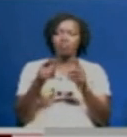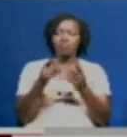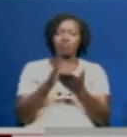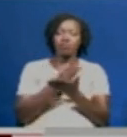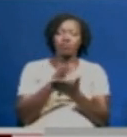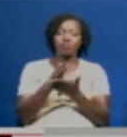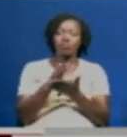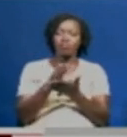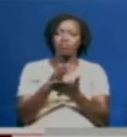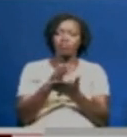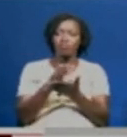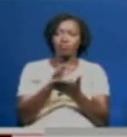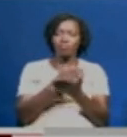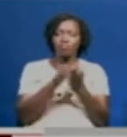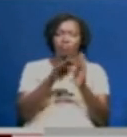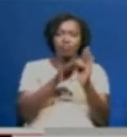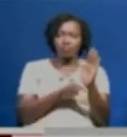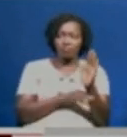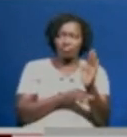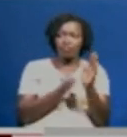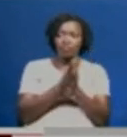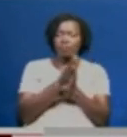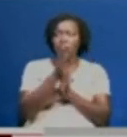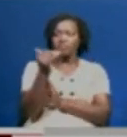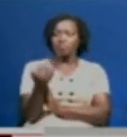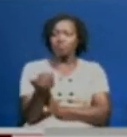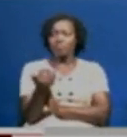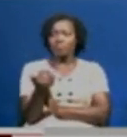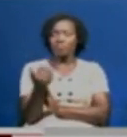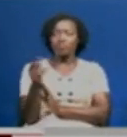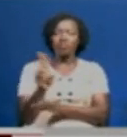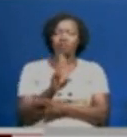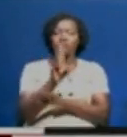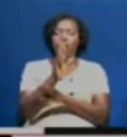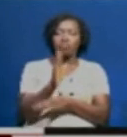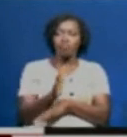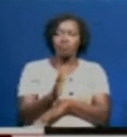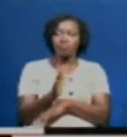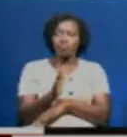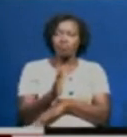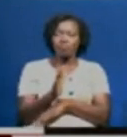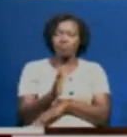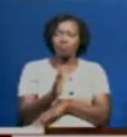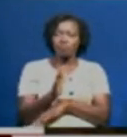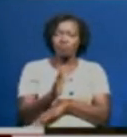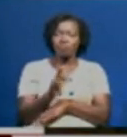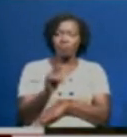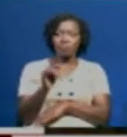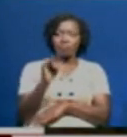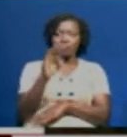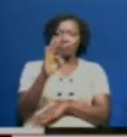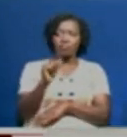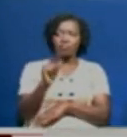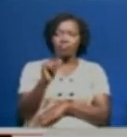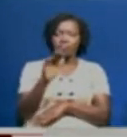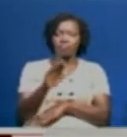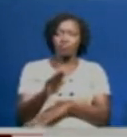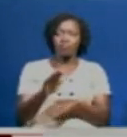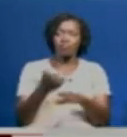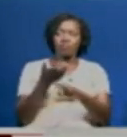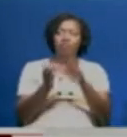on a rideshare program with other users or other customers. Taifa 1 Sat is a stepping stone to the